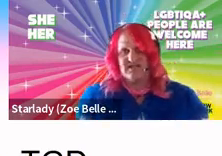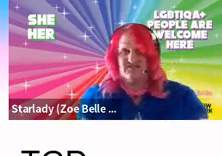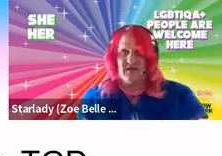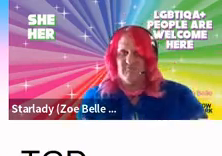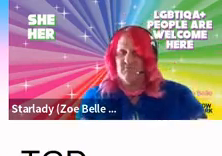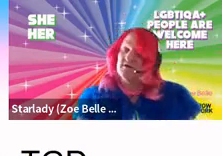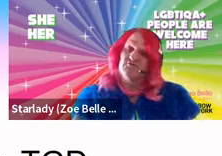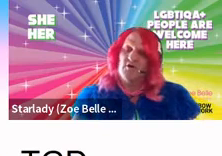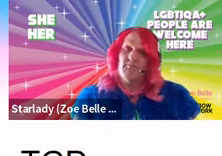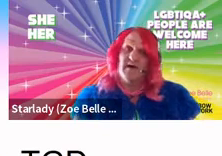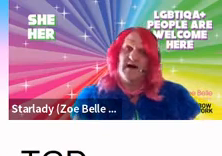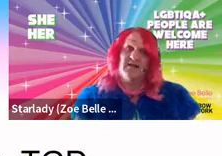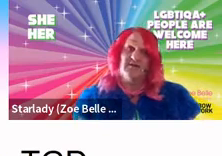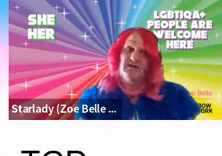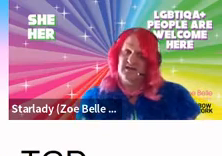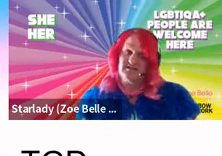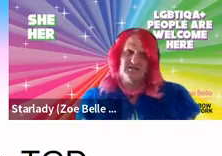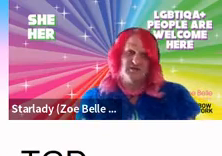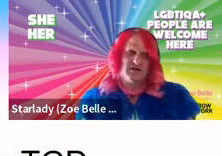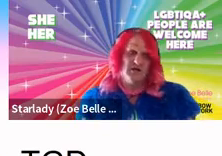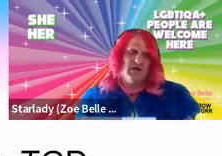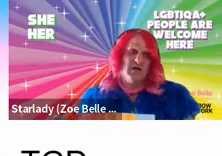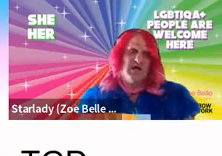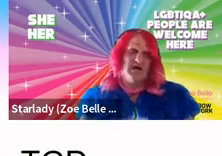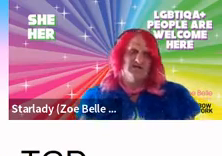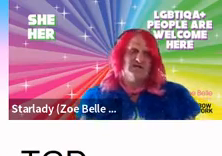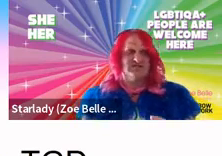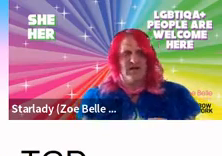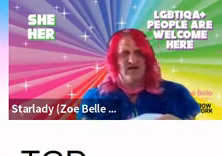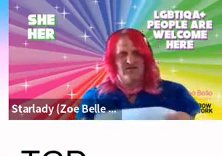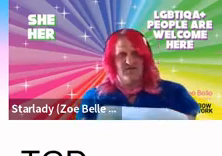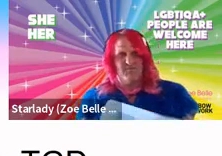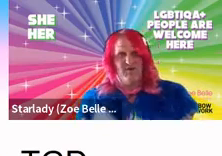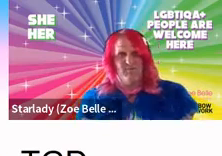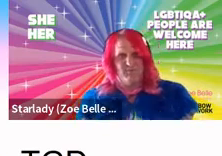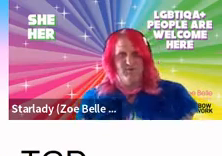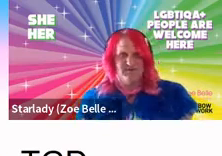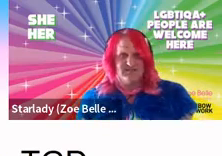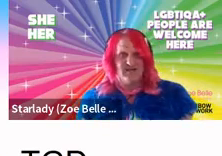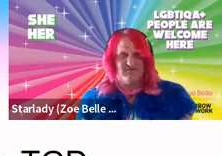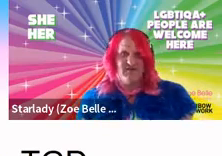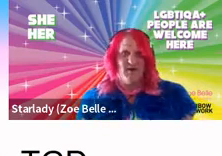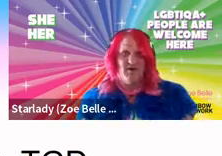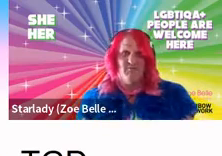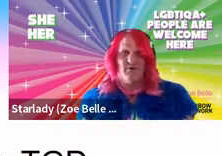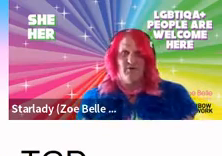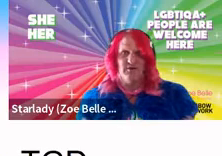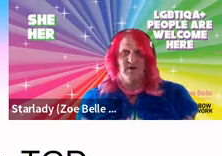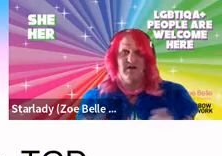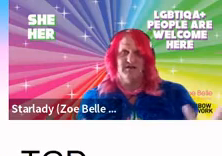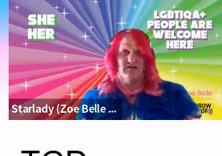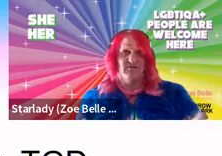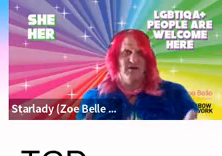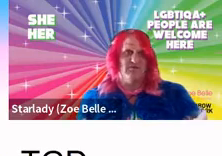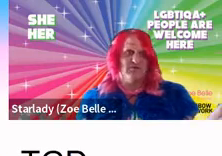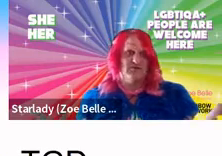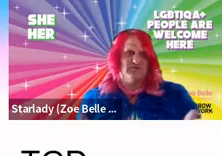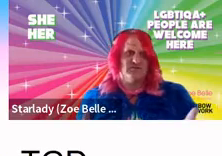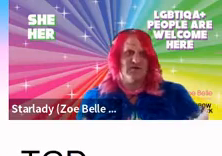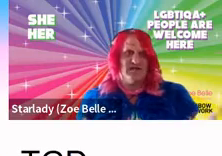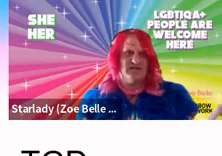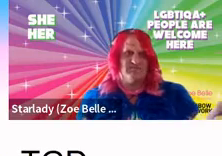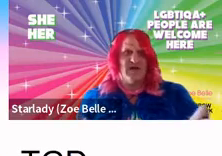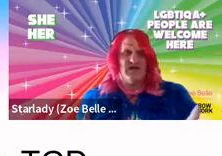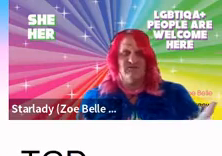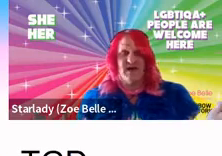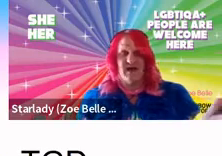feminine, trans femme, non-binary, etc. And assigned female, people who are assigned female at birth might identify with